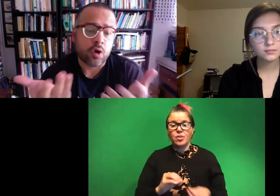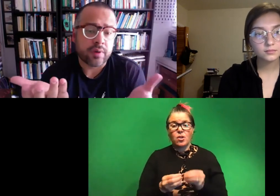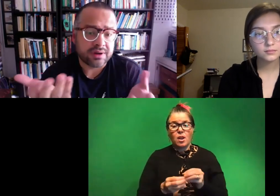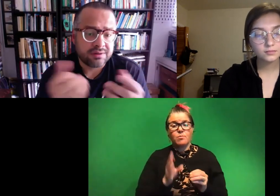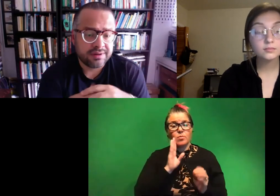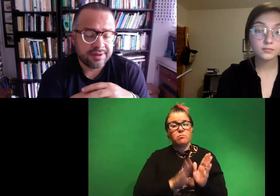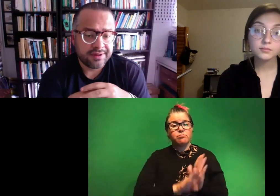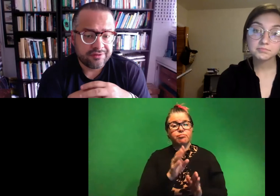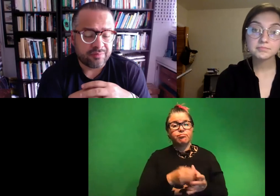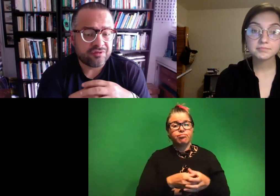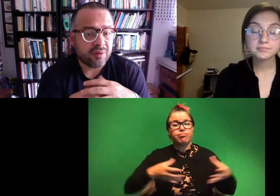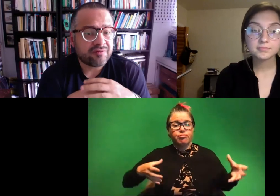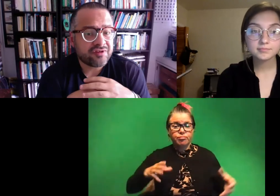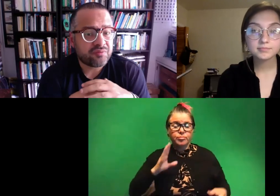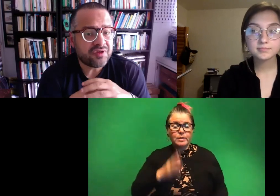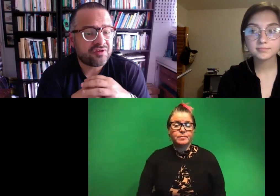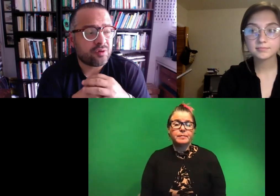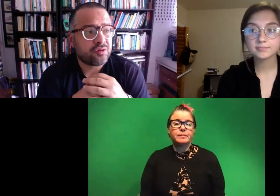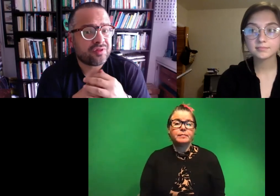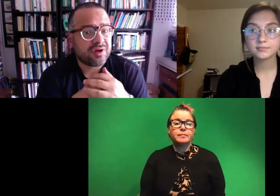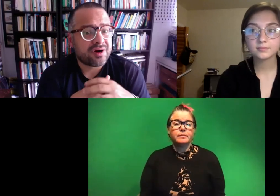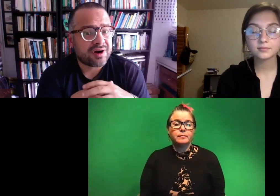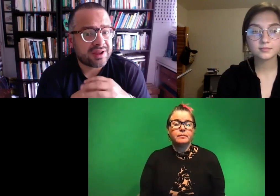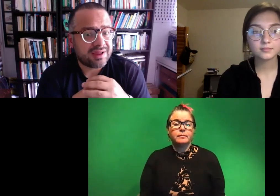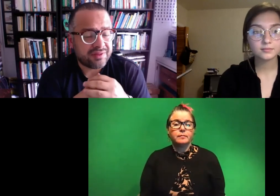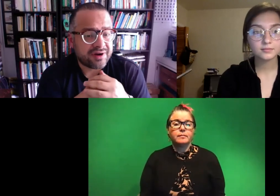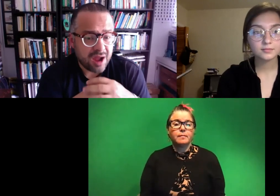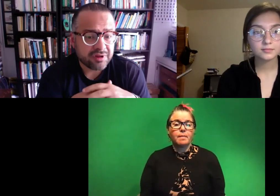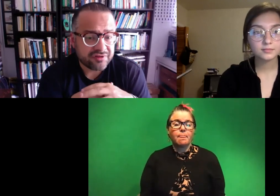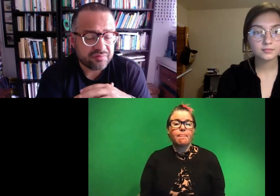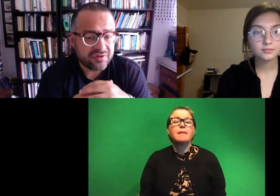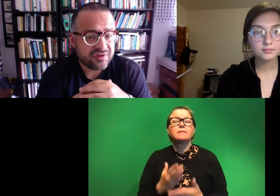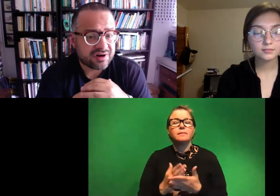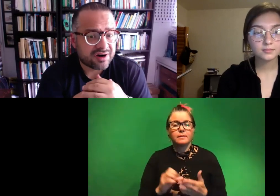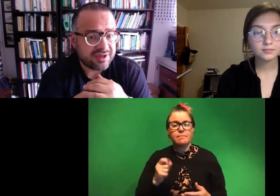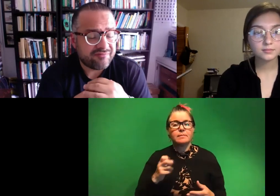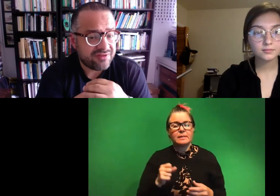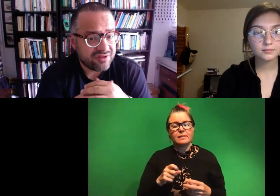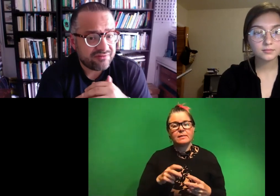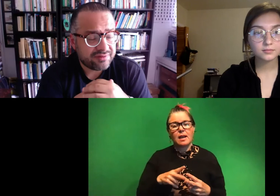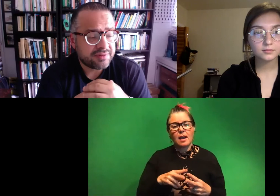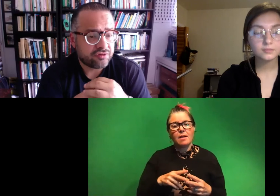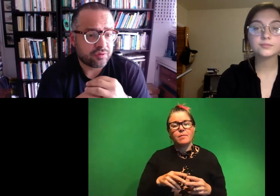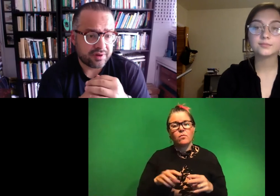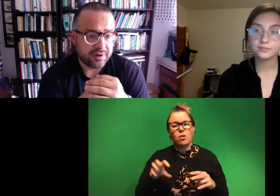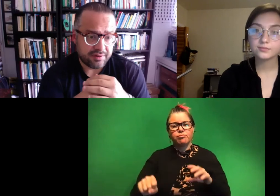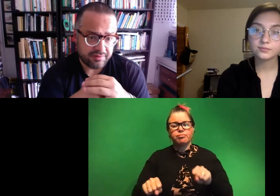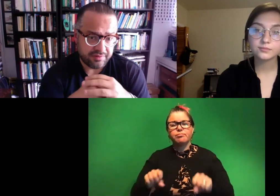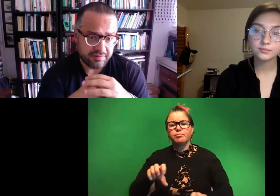are growing. Some of these species also there are a couple of species that are invasive.